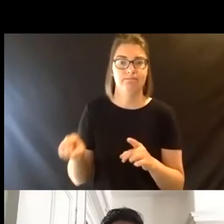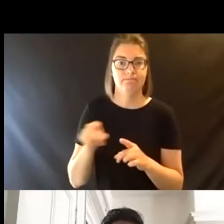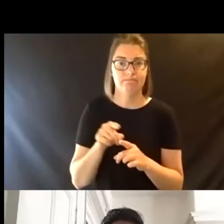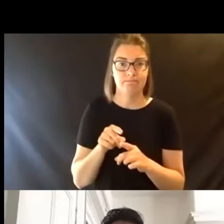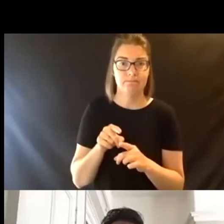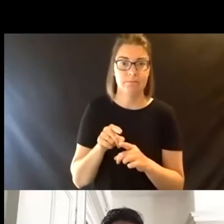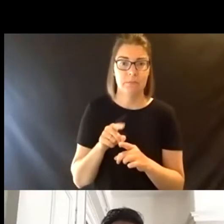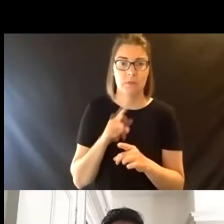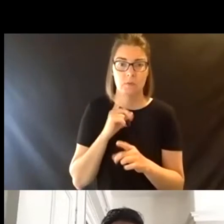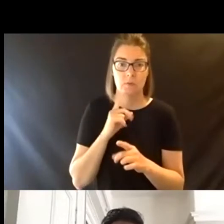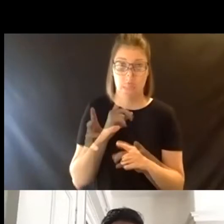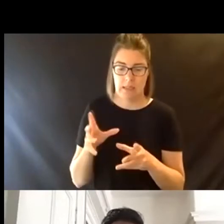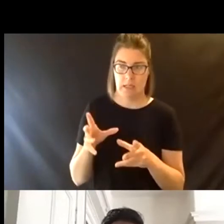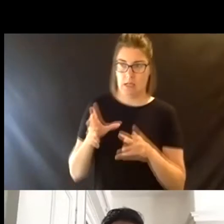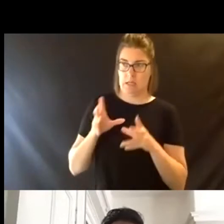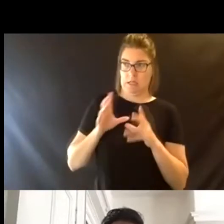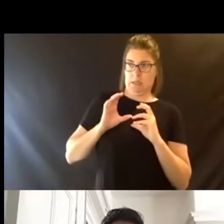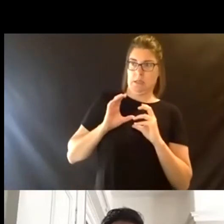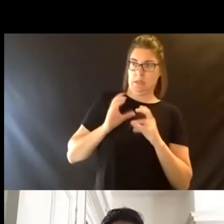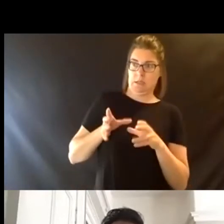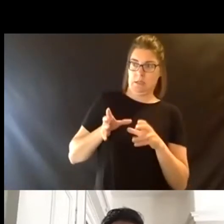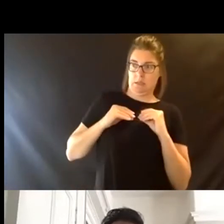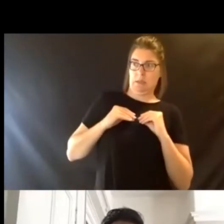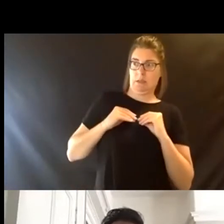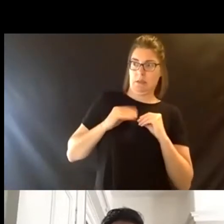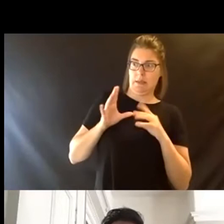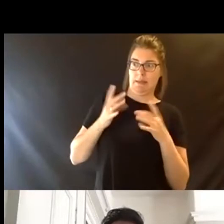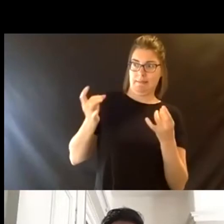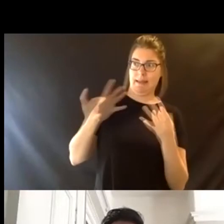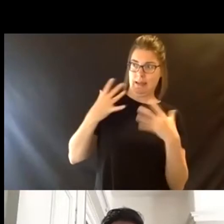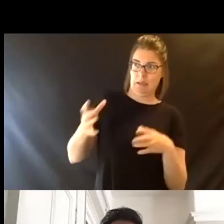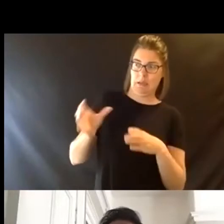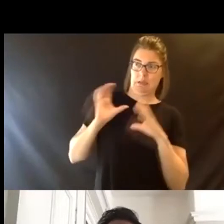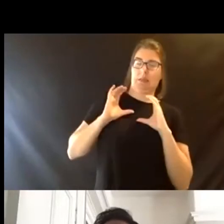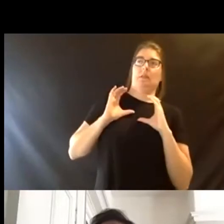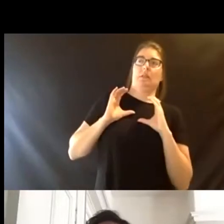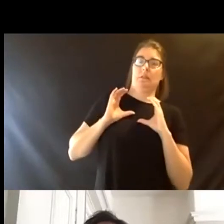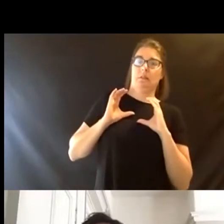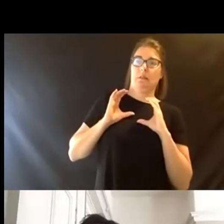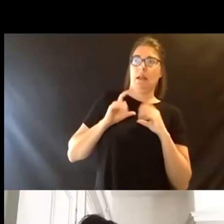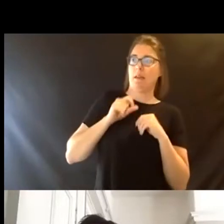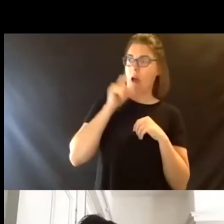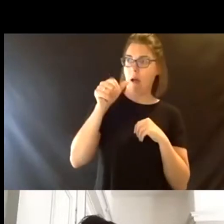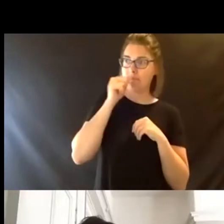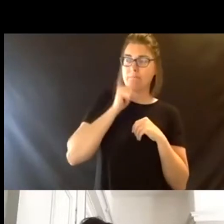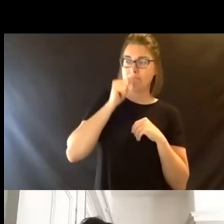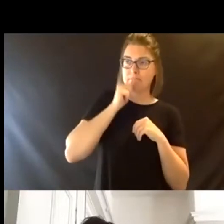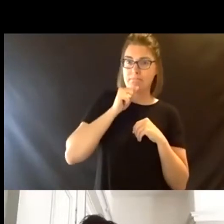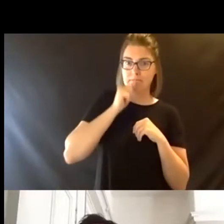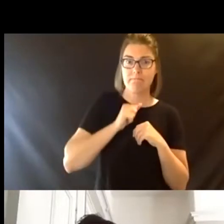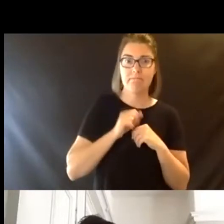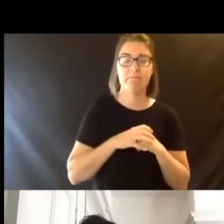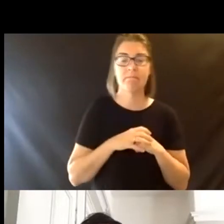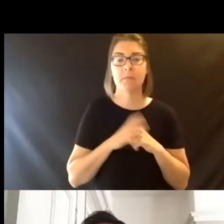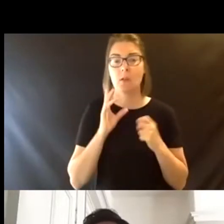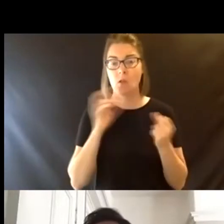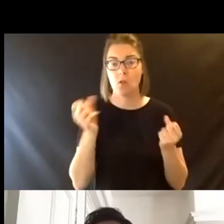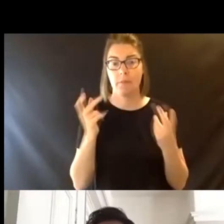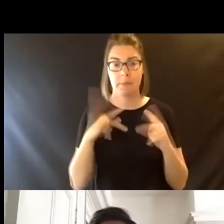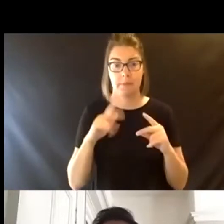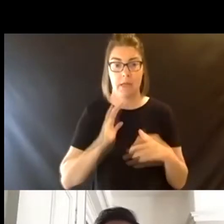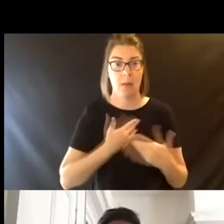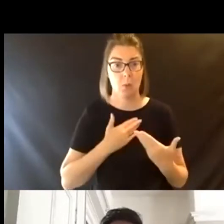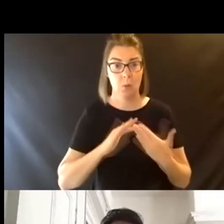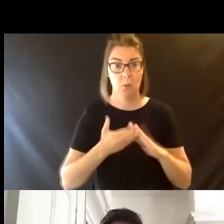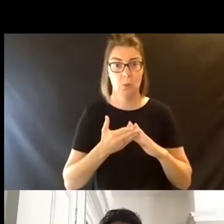are sort of receiving that hate and intolerance. And so there are a lot of people in our communities now